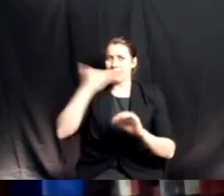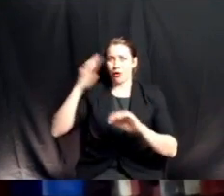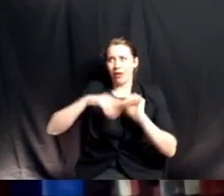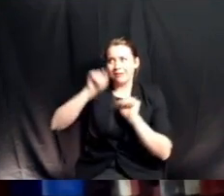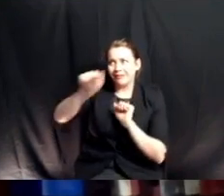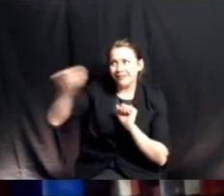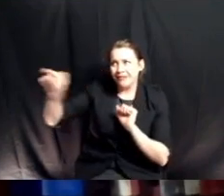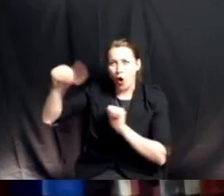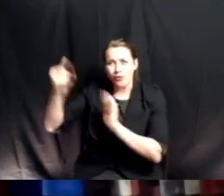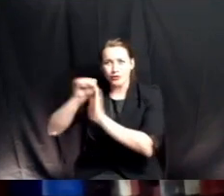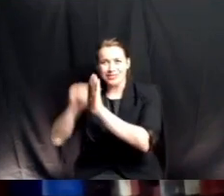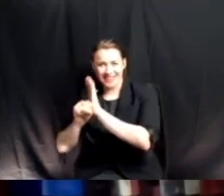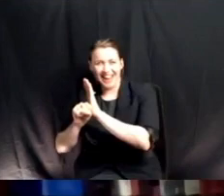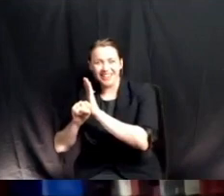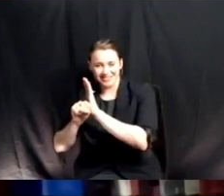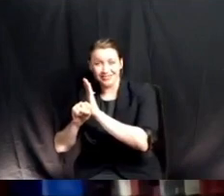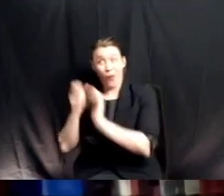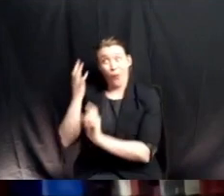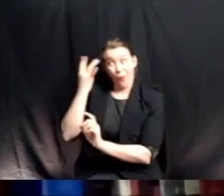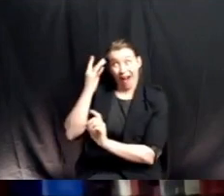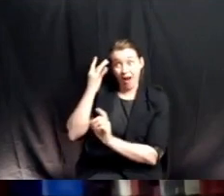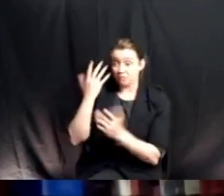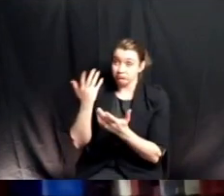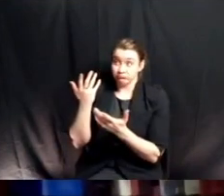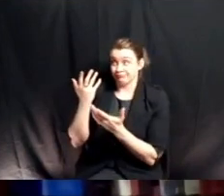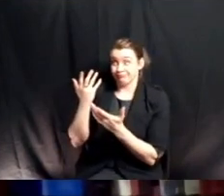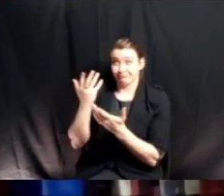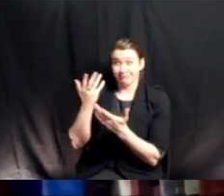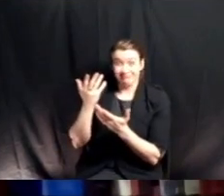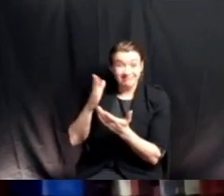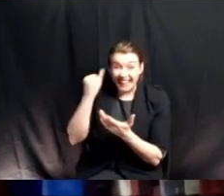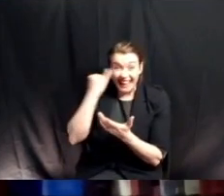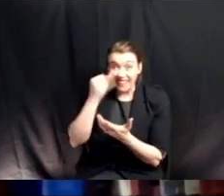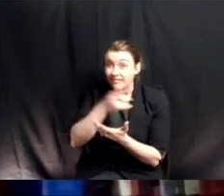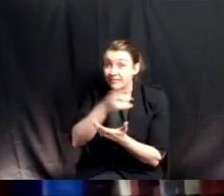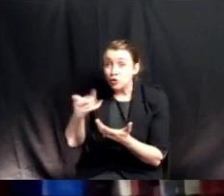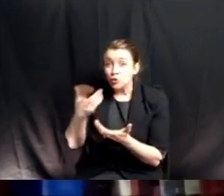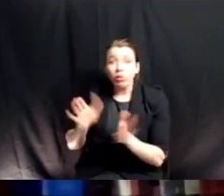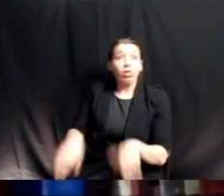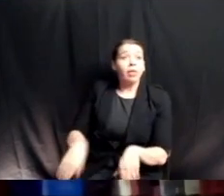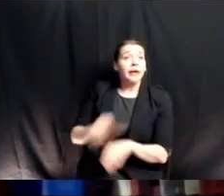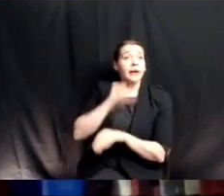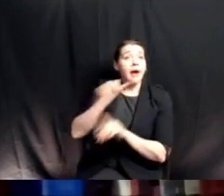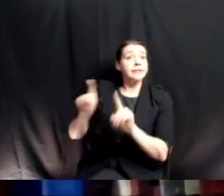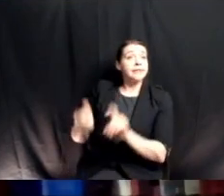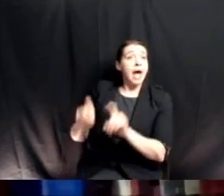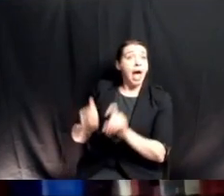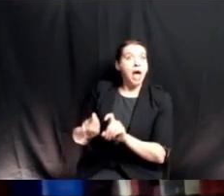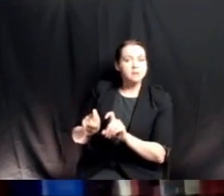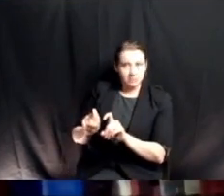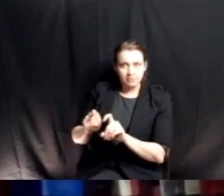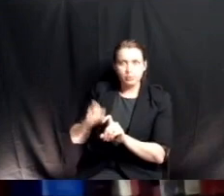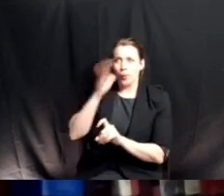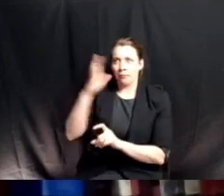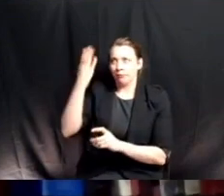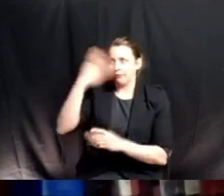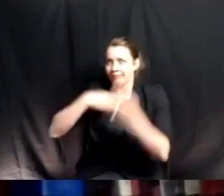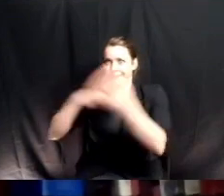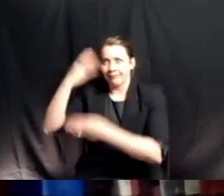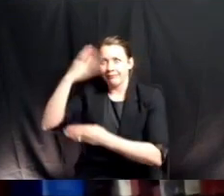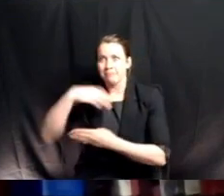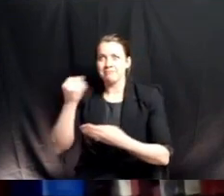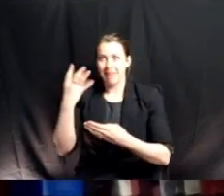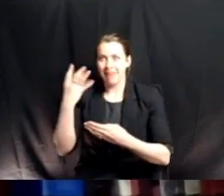revealing that indeed there are cases out there. If you don't test and take a look at some of the states out there that aren't doing much testing, then you